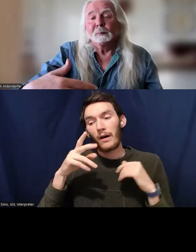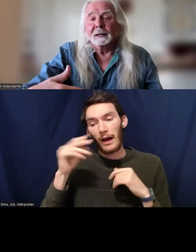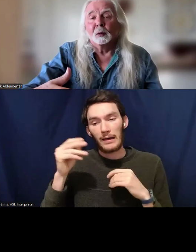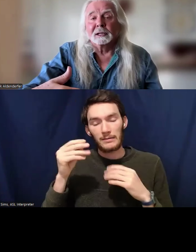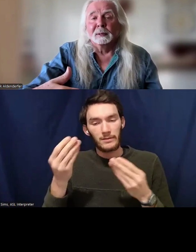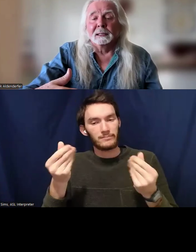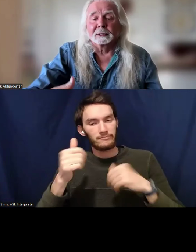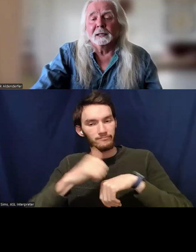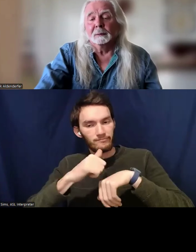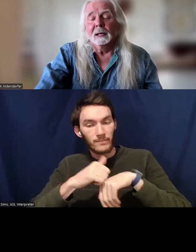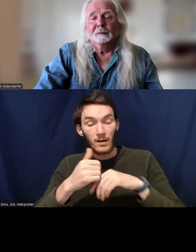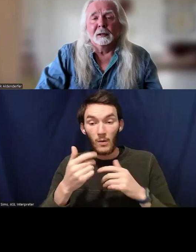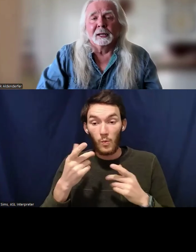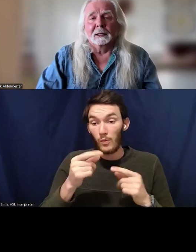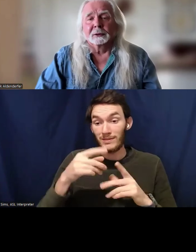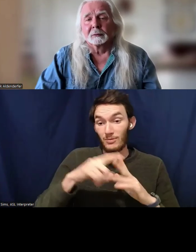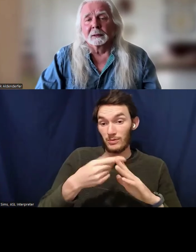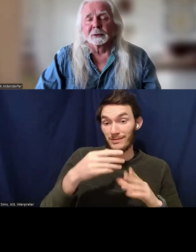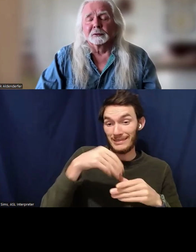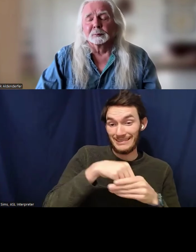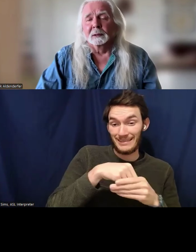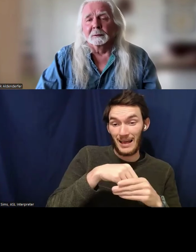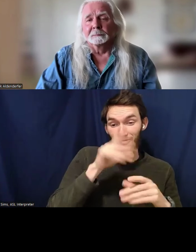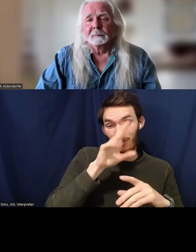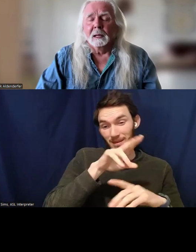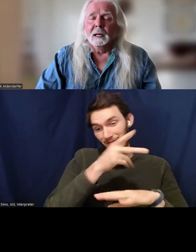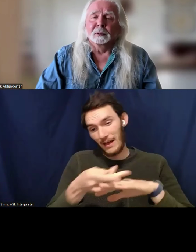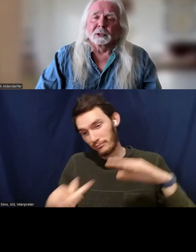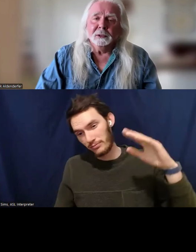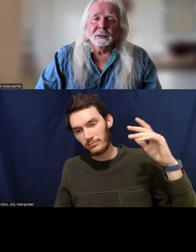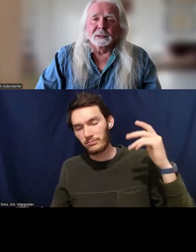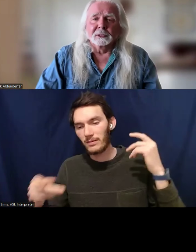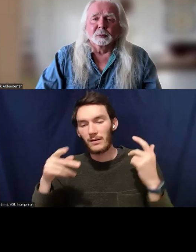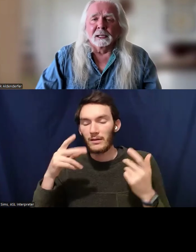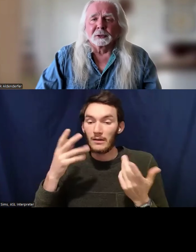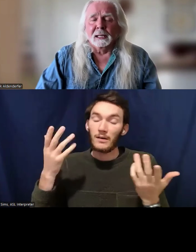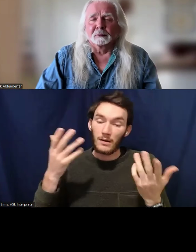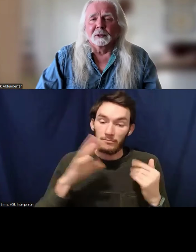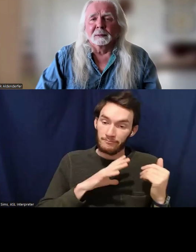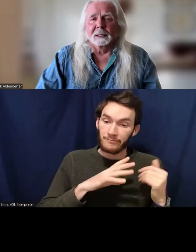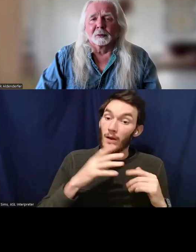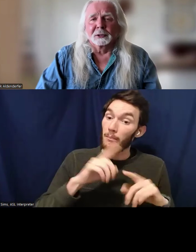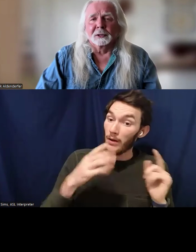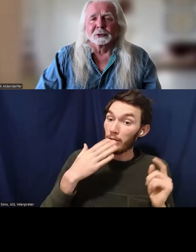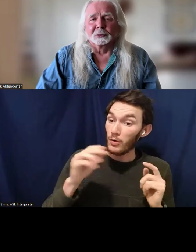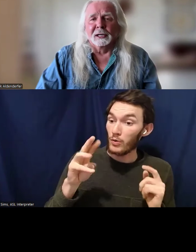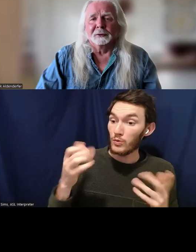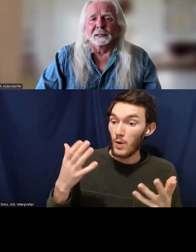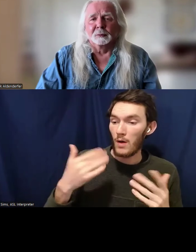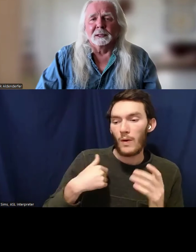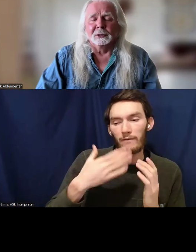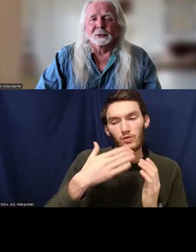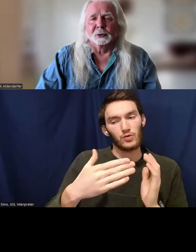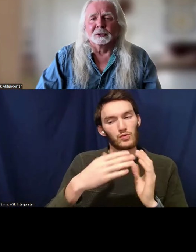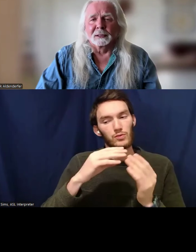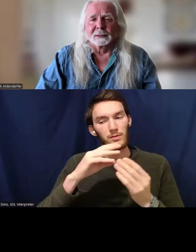that might once have been inside them fell down to the ground surface below. But the good news is we actually have a fair amount of archaeological data then